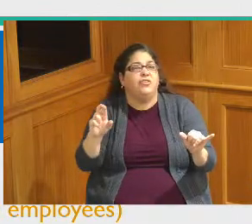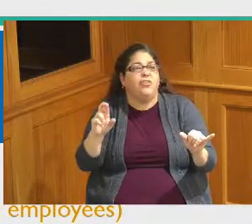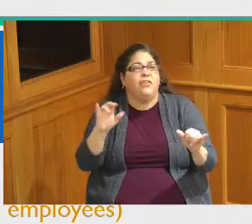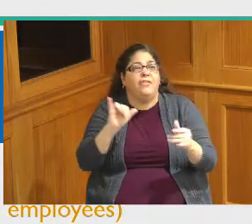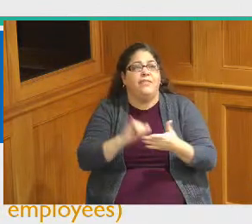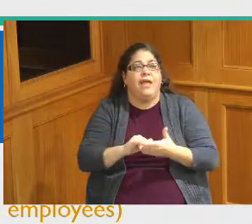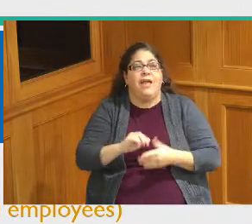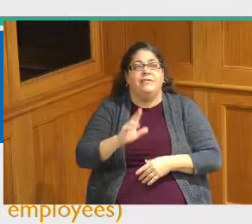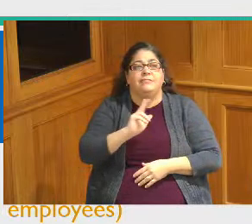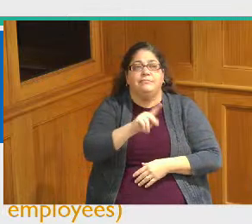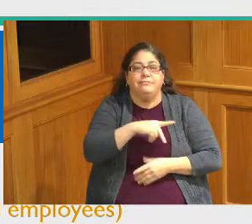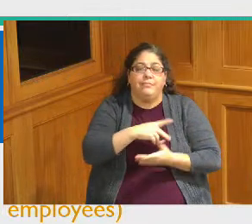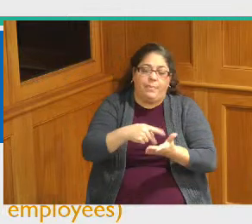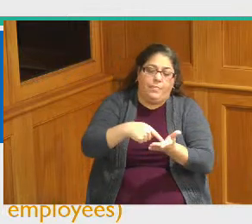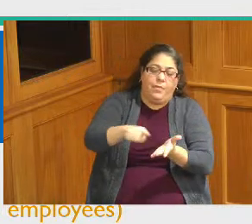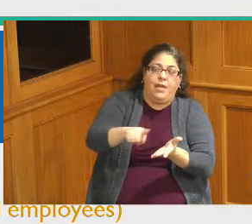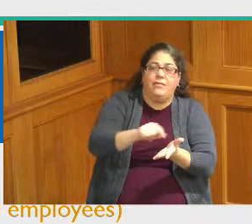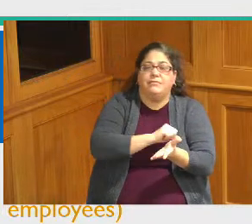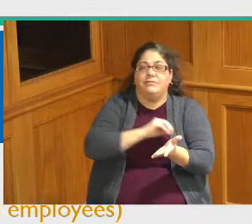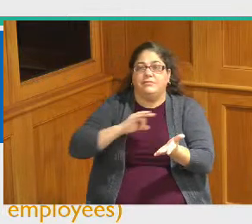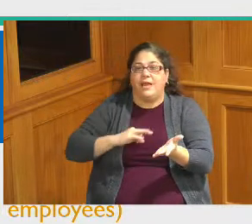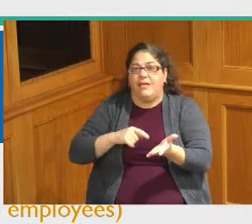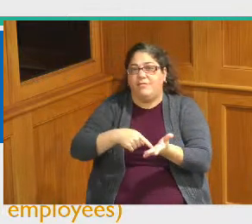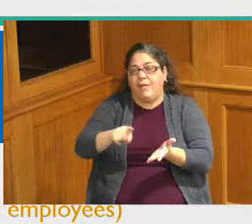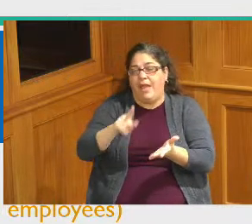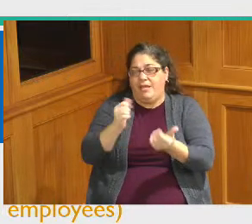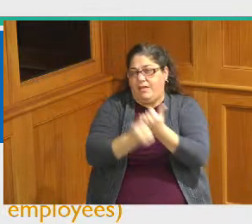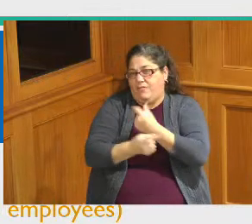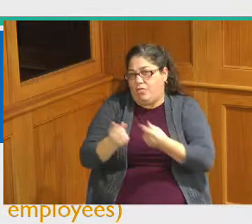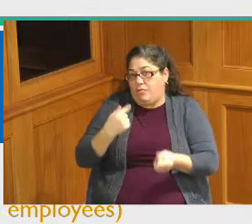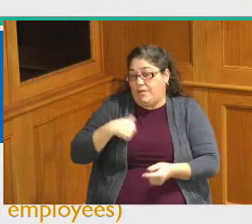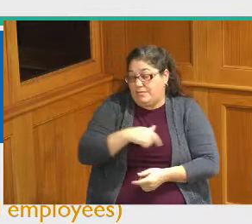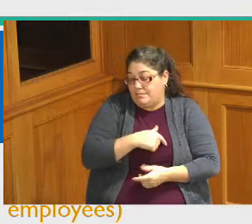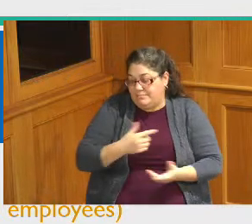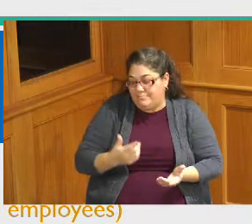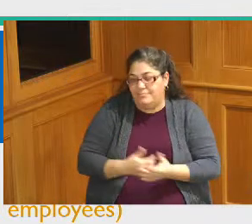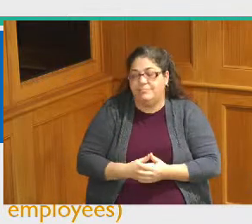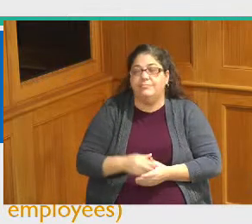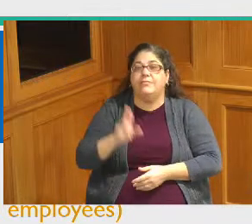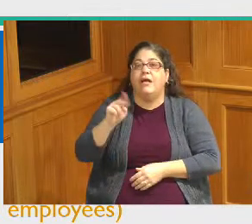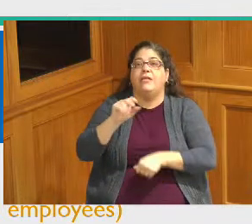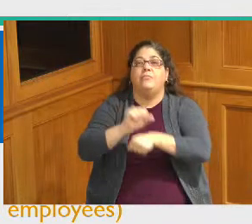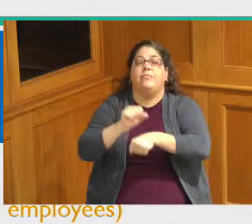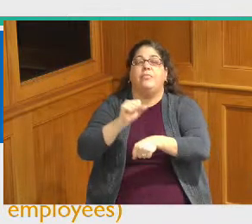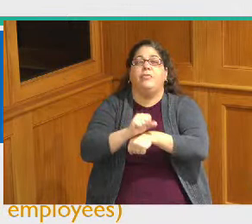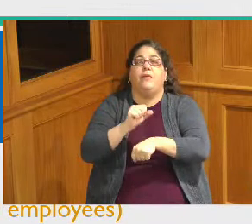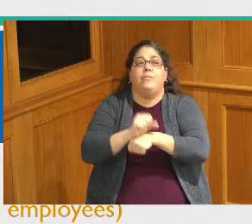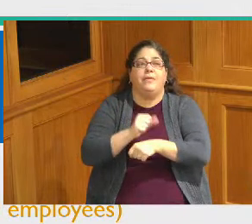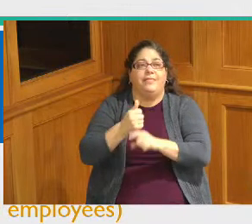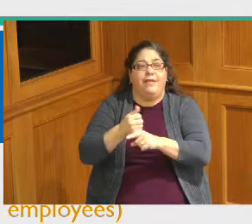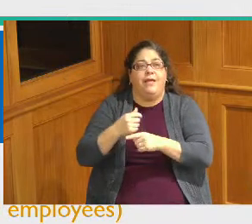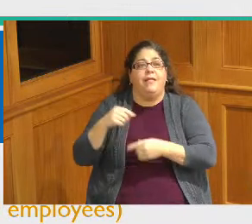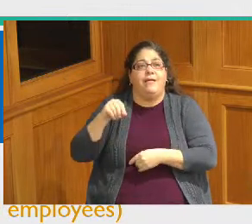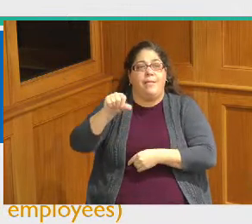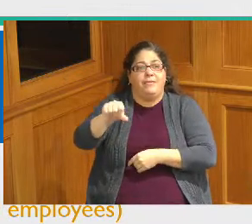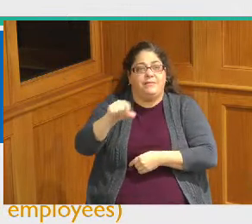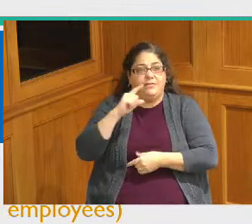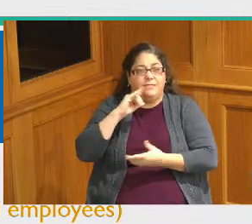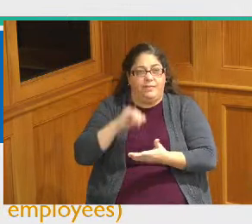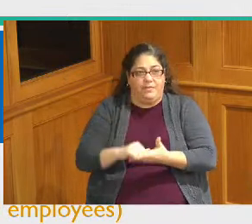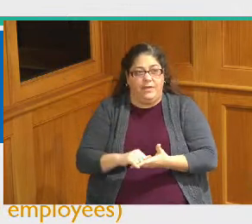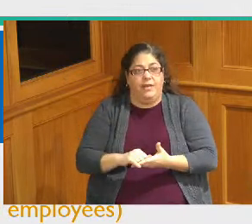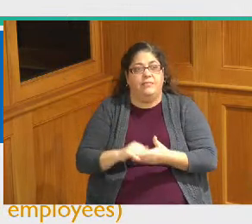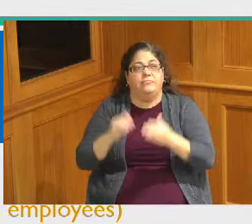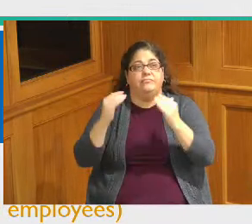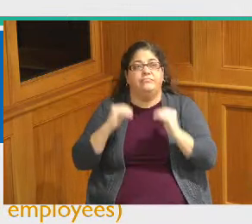payroll and personnel system that pays all of us. Unemployment compensation, and